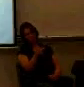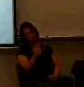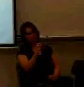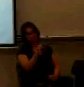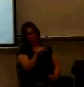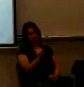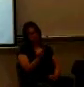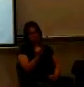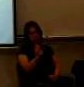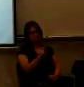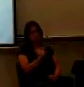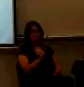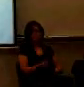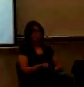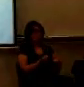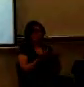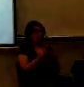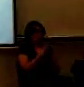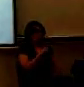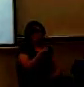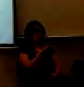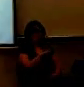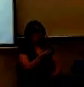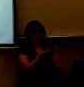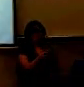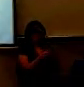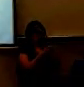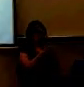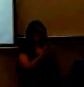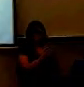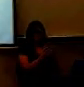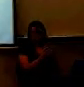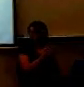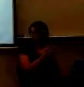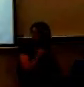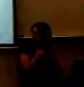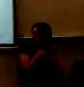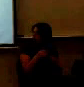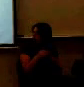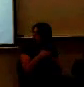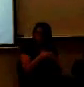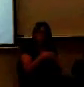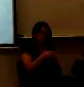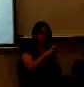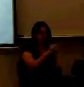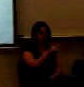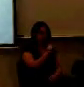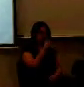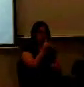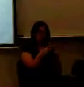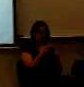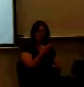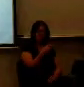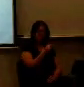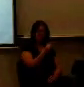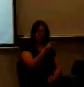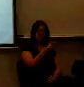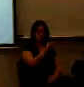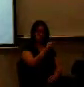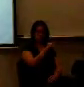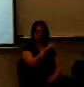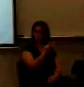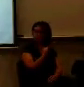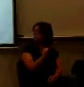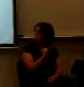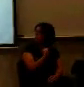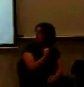cells, or multicellular assemblages. They have specialized cells, and I talked about heterocysts, and we'll get more of those